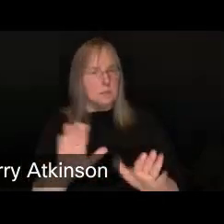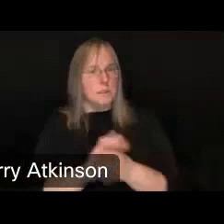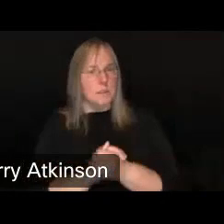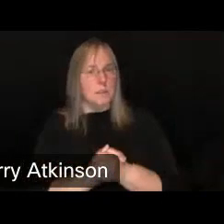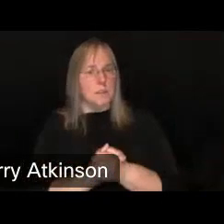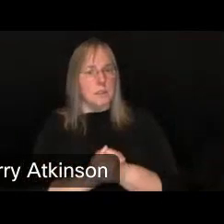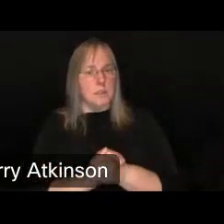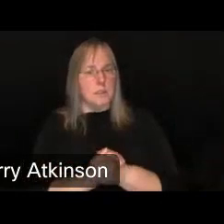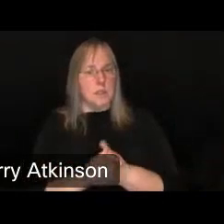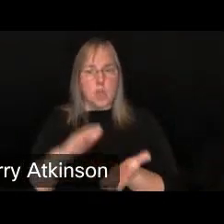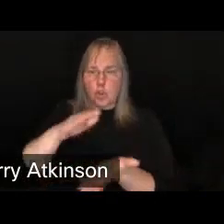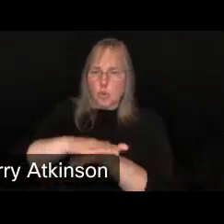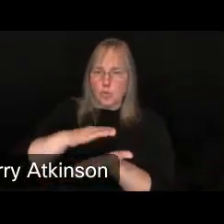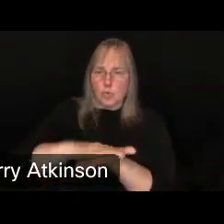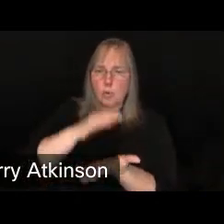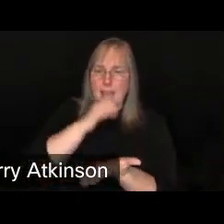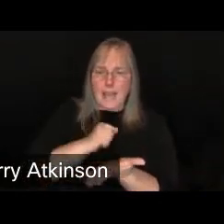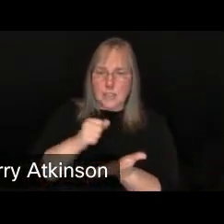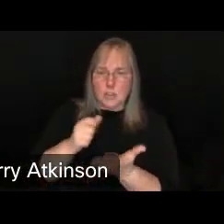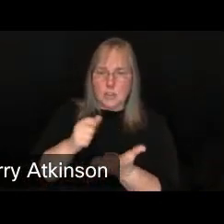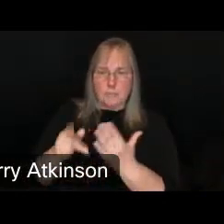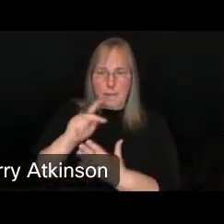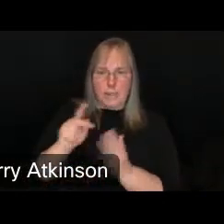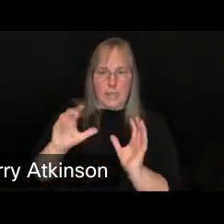The school age population